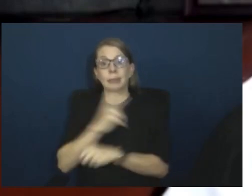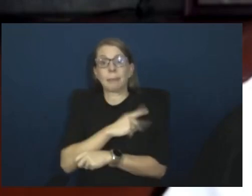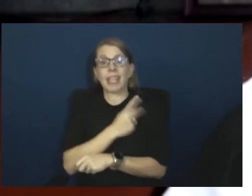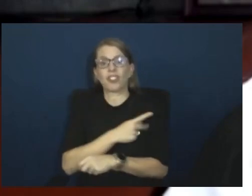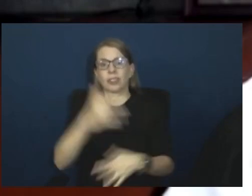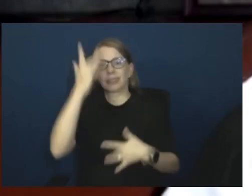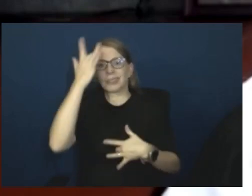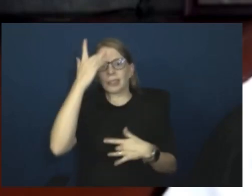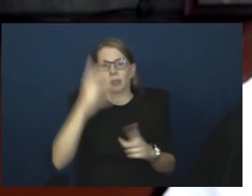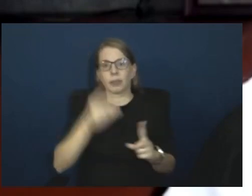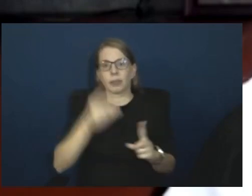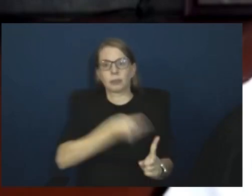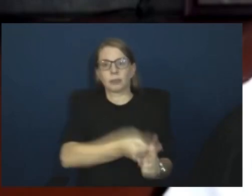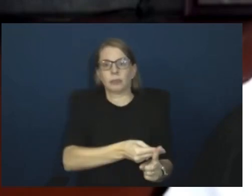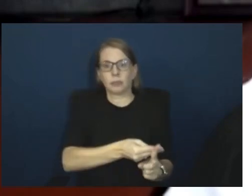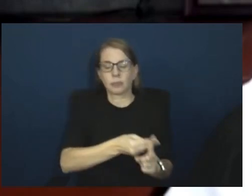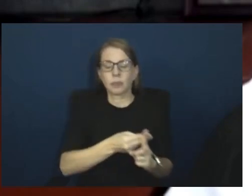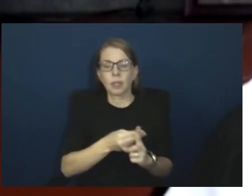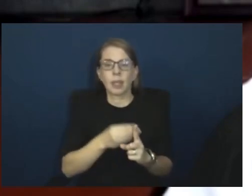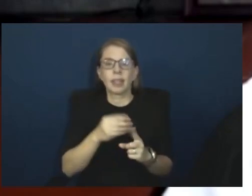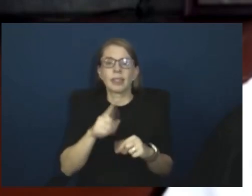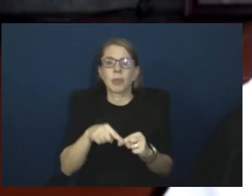it depends how close you get.